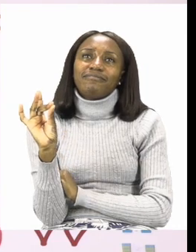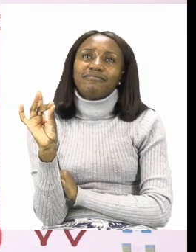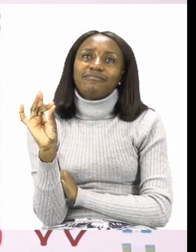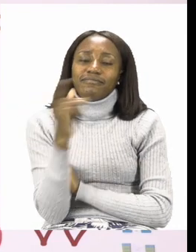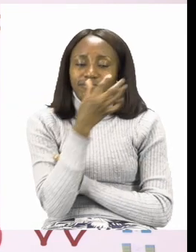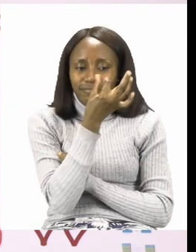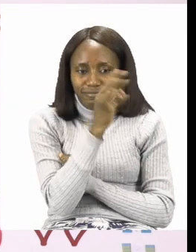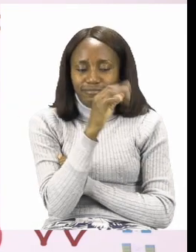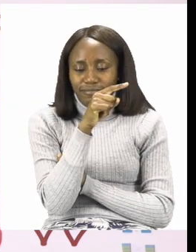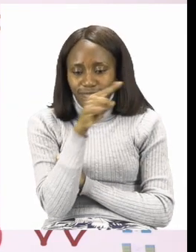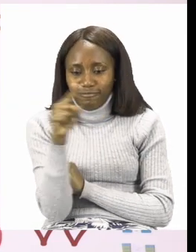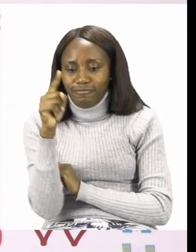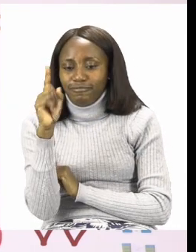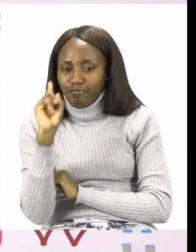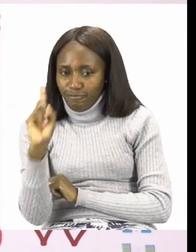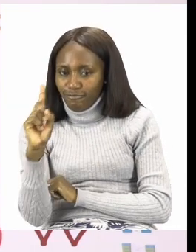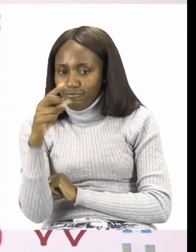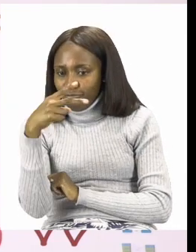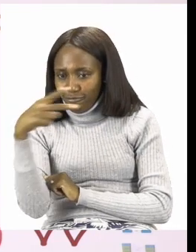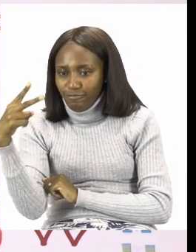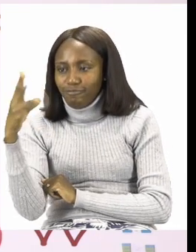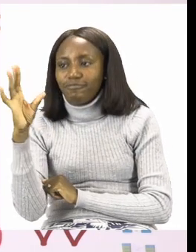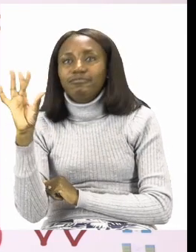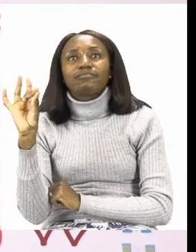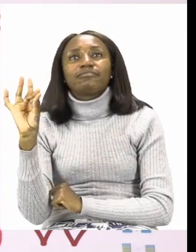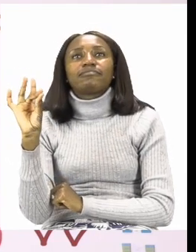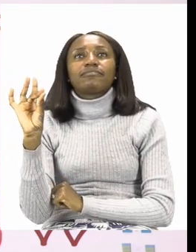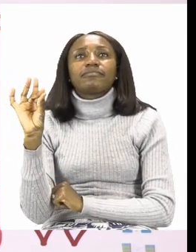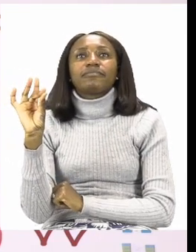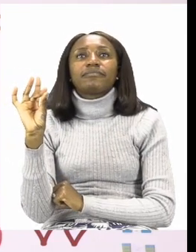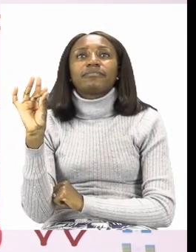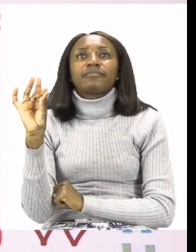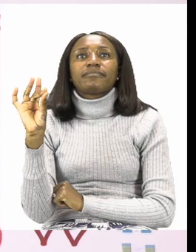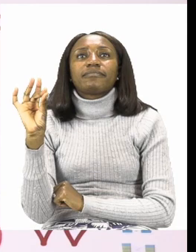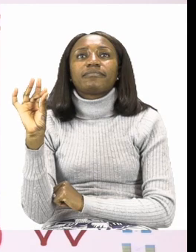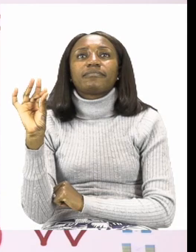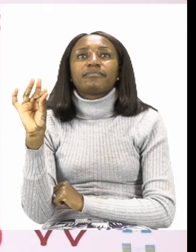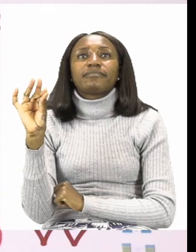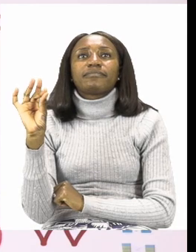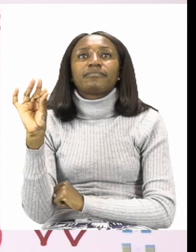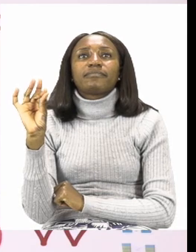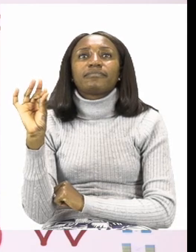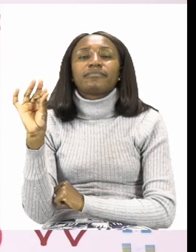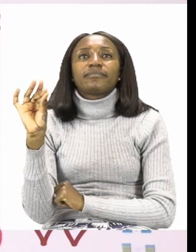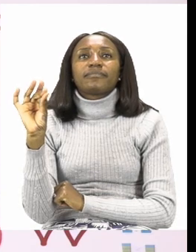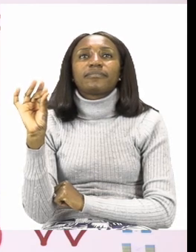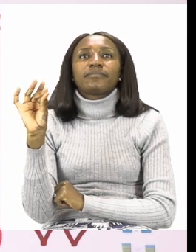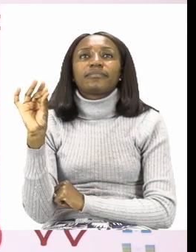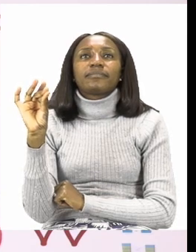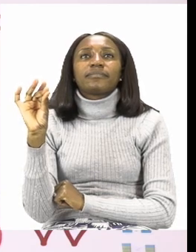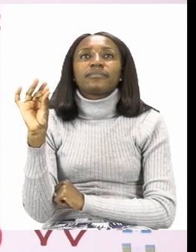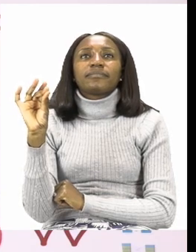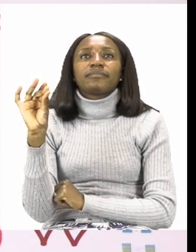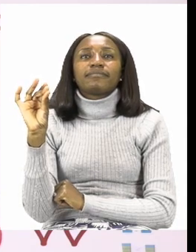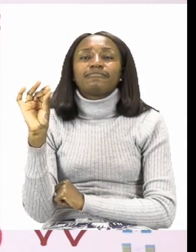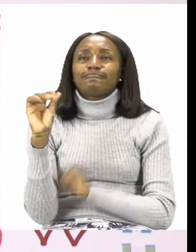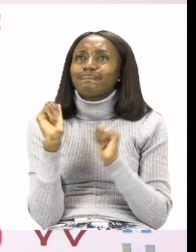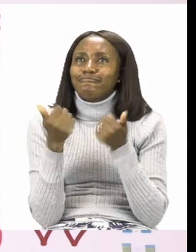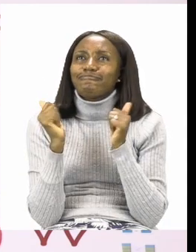9 minus 1 equals to 8. Good